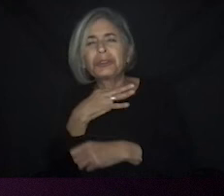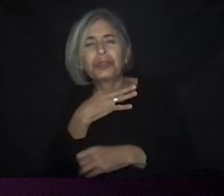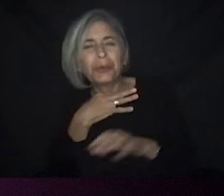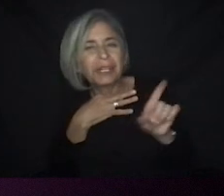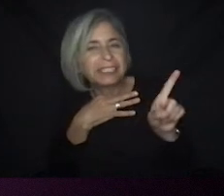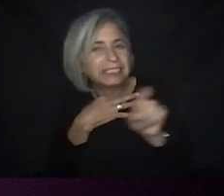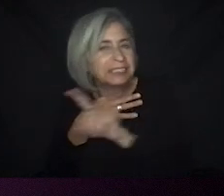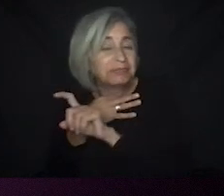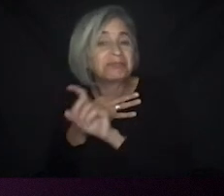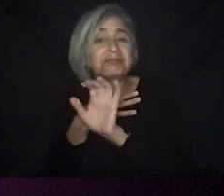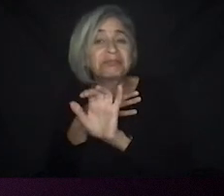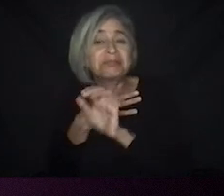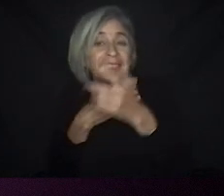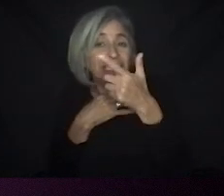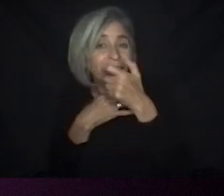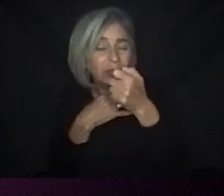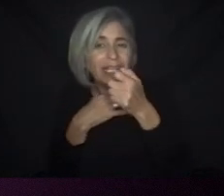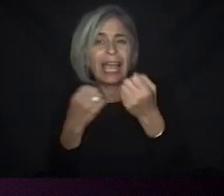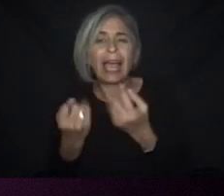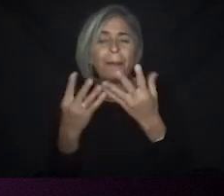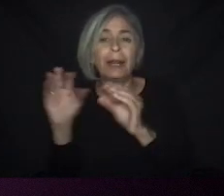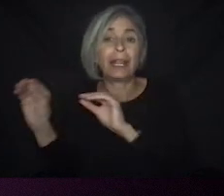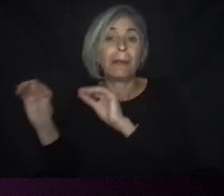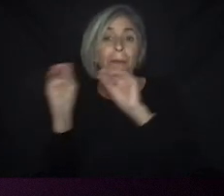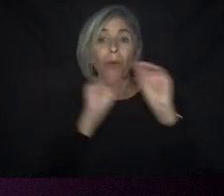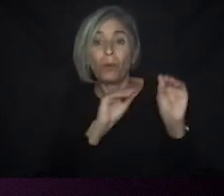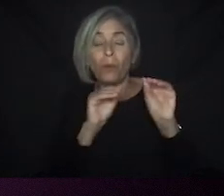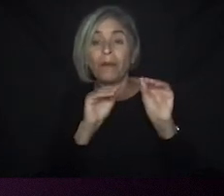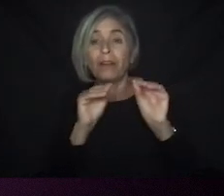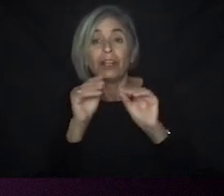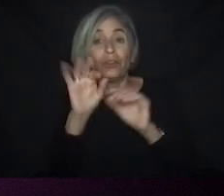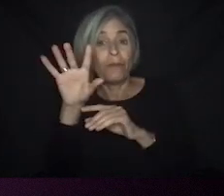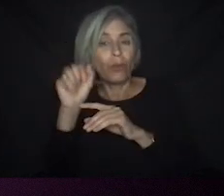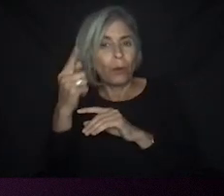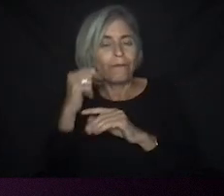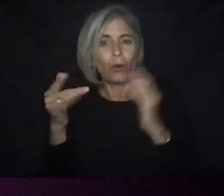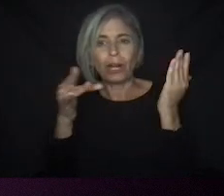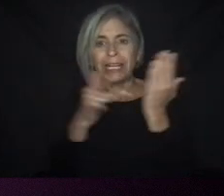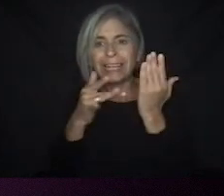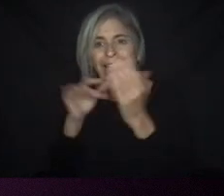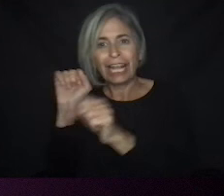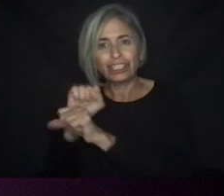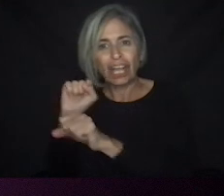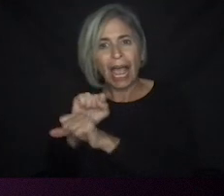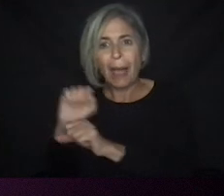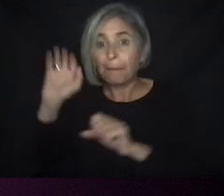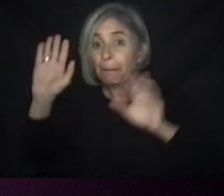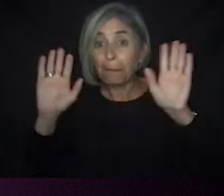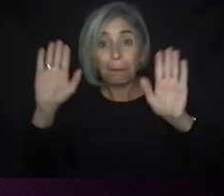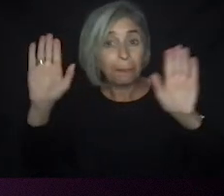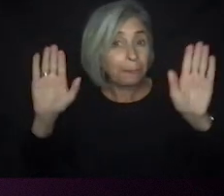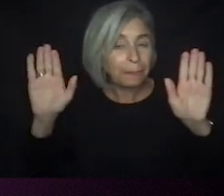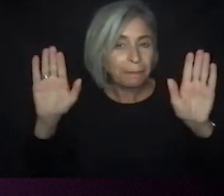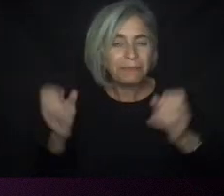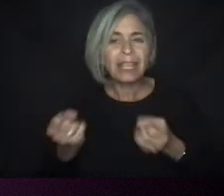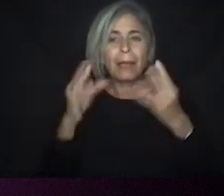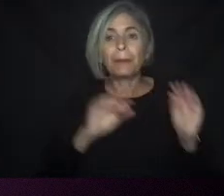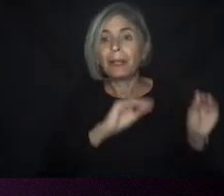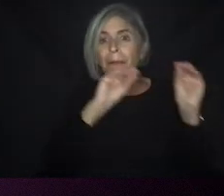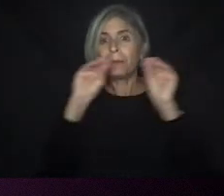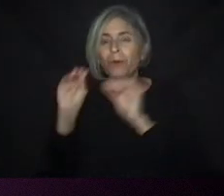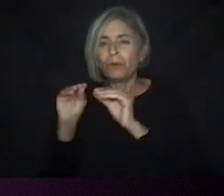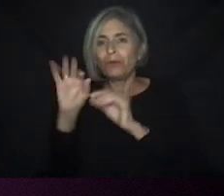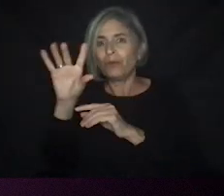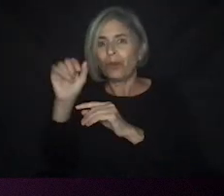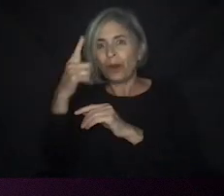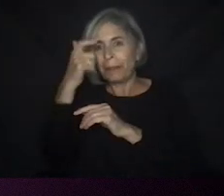right, interesting. How many moved to Florida because of a tech job or some tech thing? Just curious, huh? Yeah? Okay. How many moved to Florida because it's just